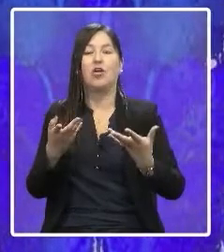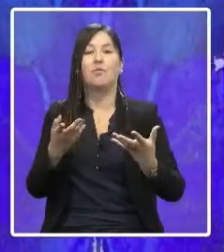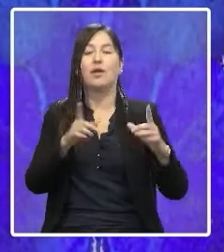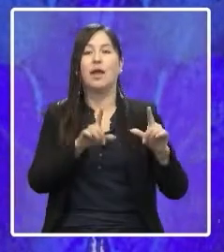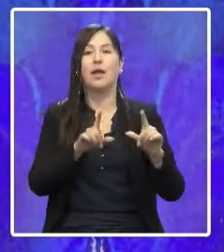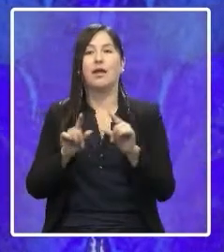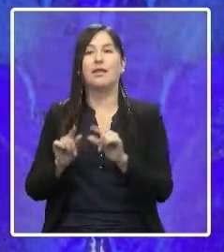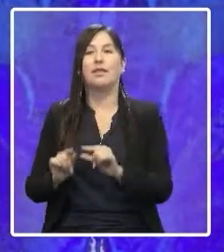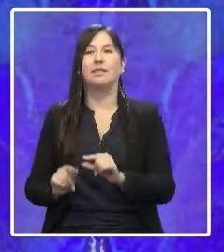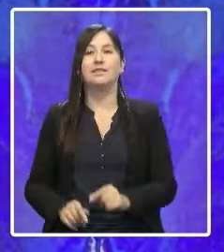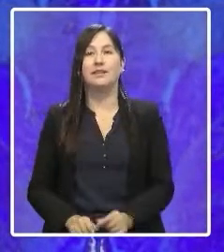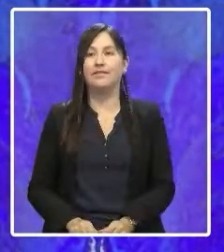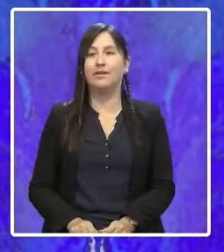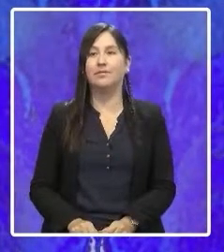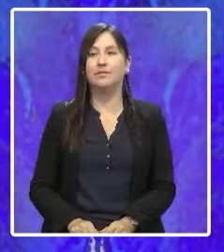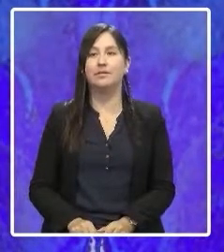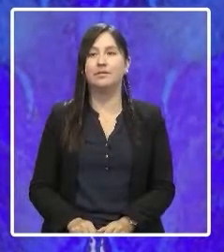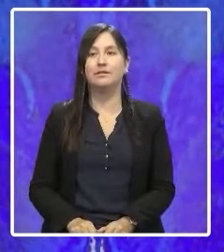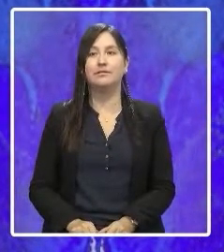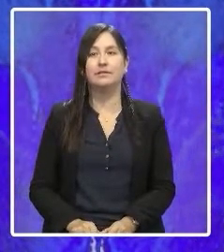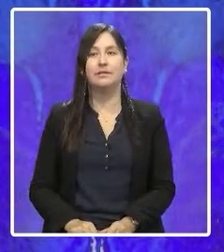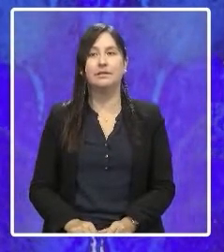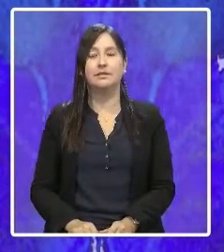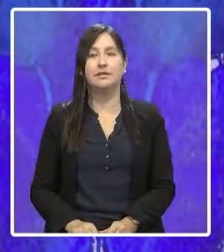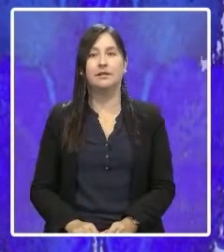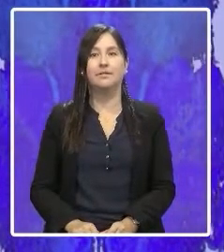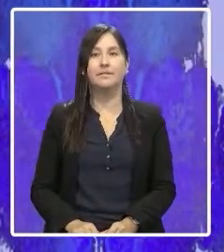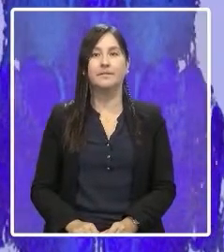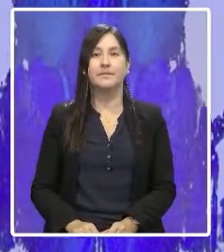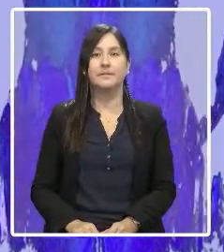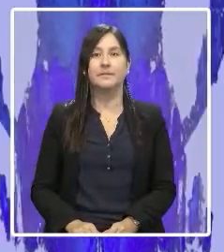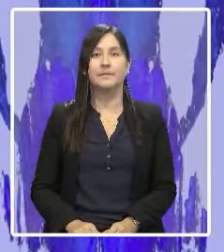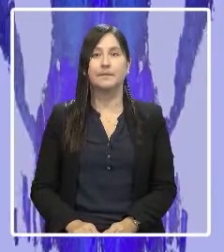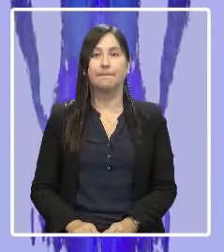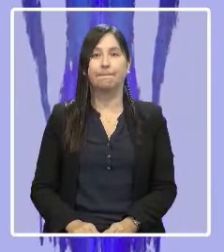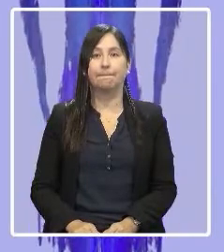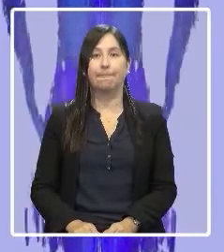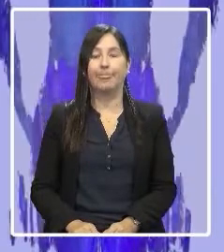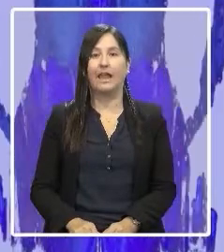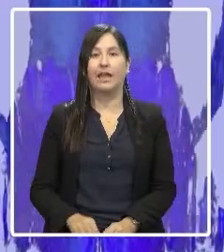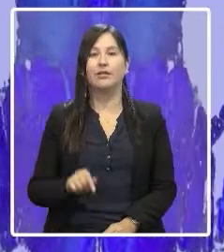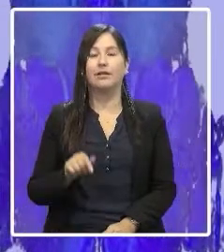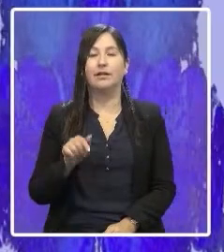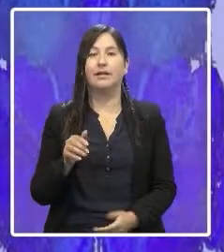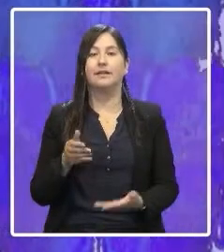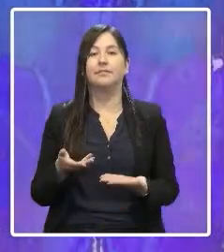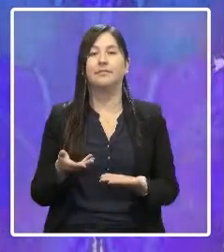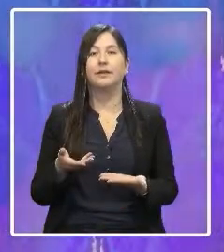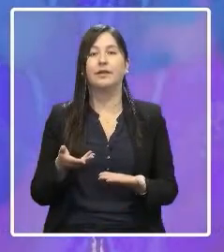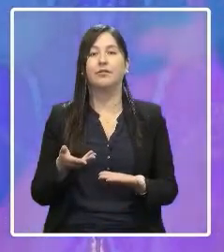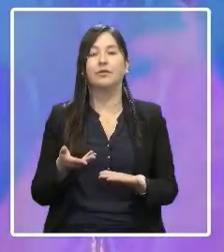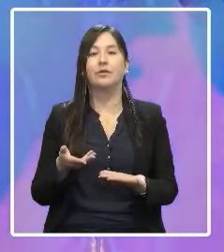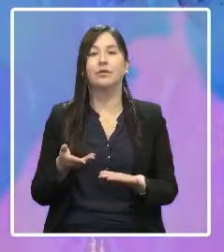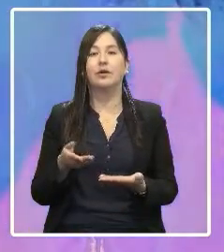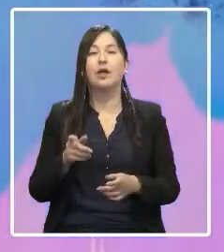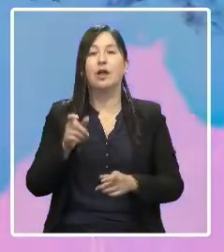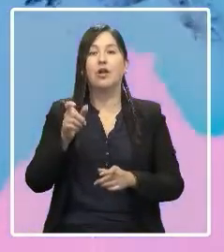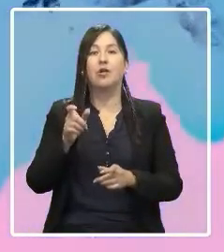going online and engaging in behaviors online, and just like this conference today being online, it's now very socially acceptable to do